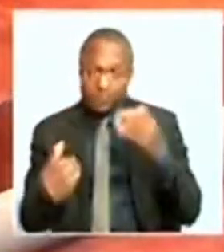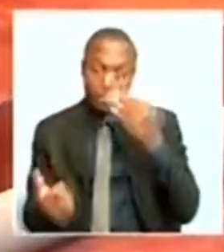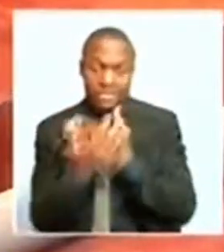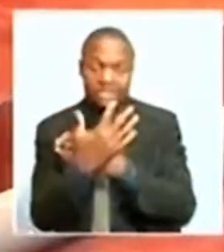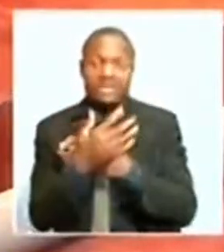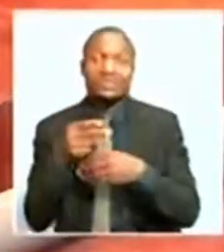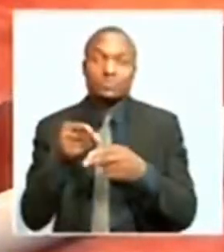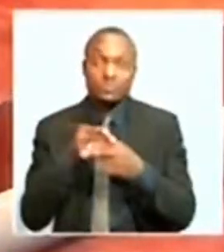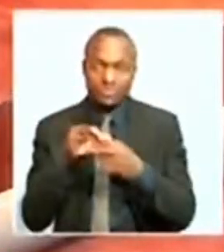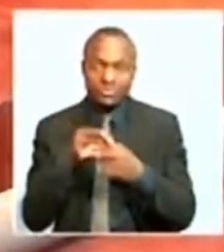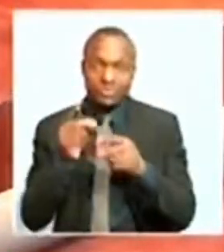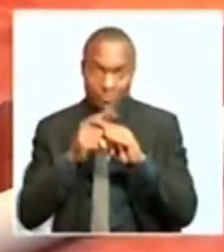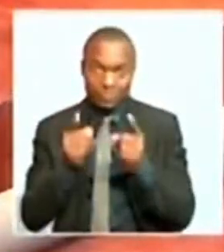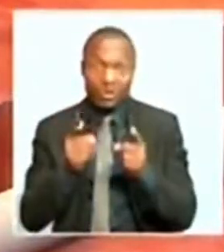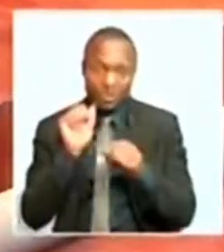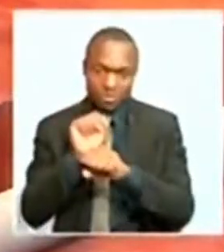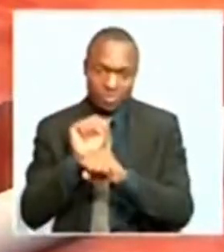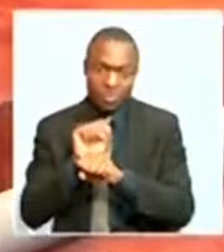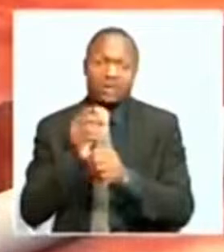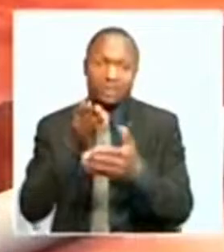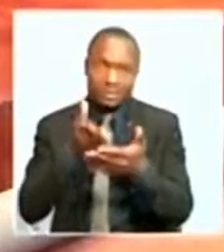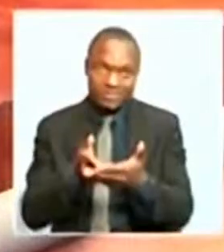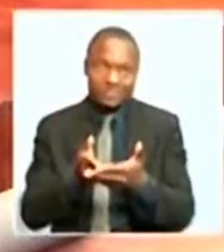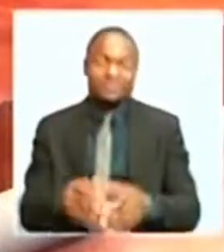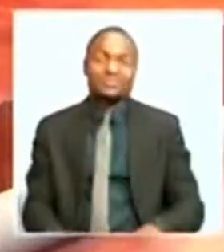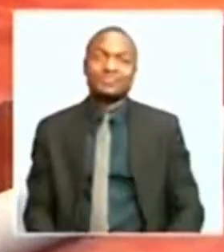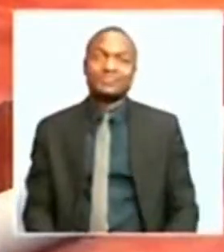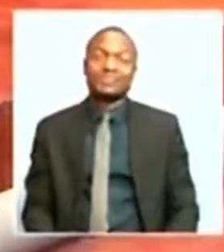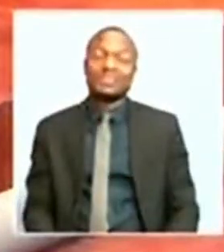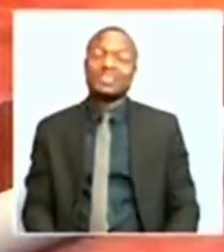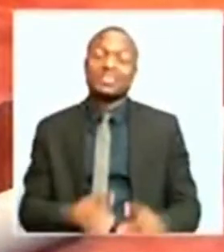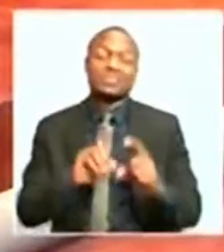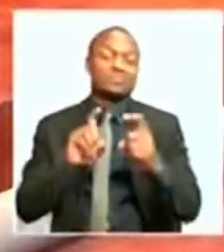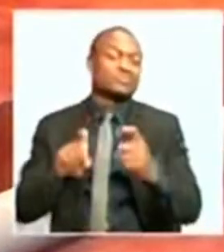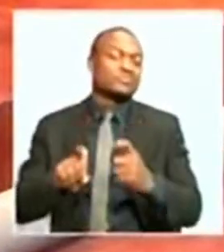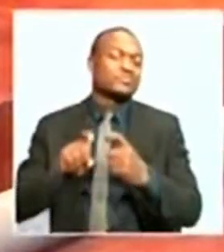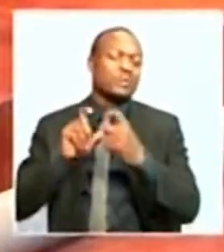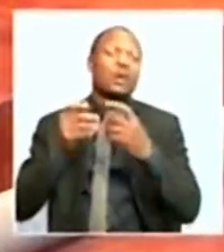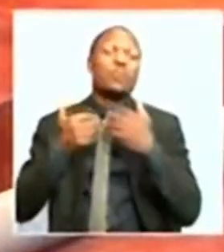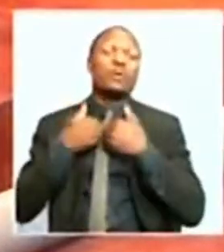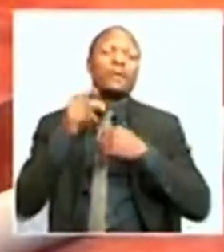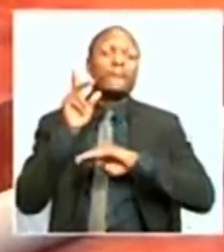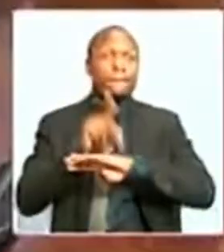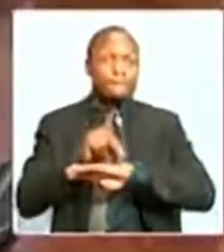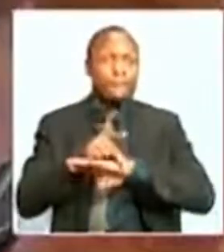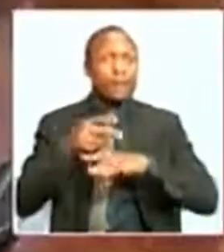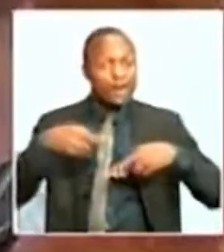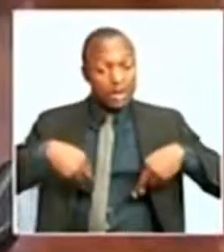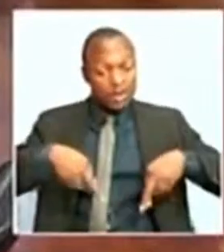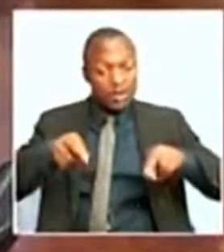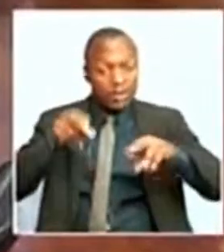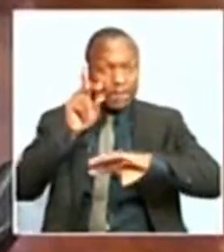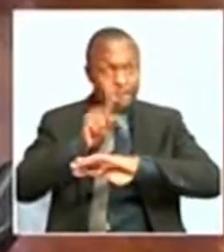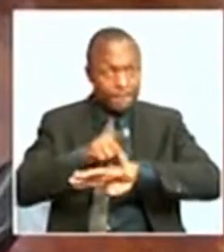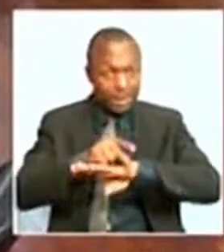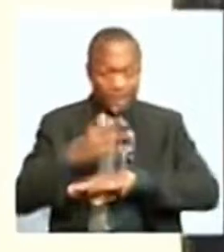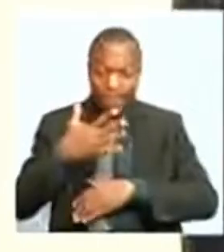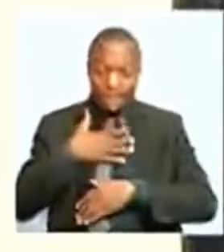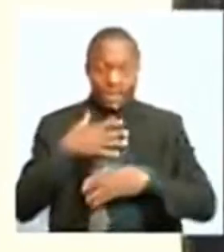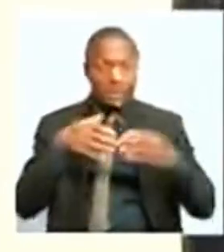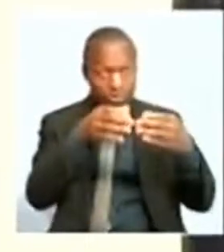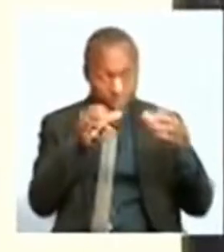But yes, we work on it. Yeah, it is really a challenge. We have projects like road projects in my